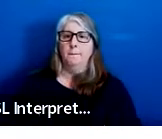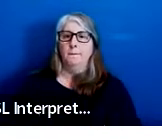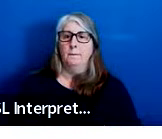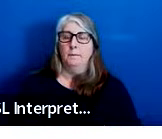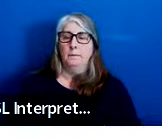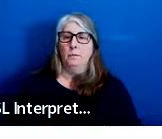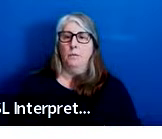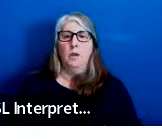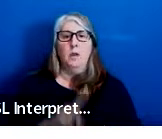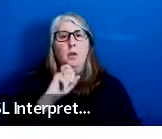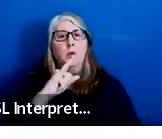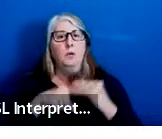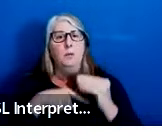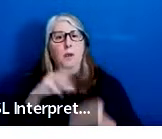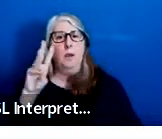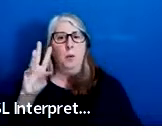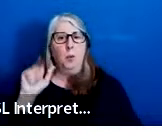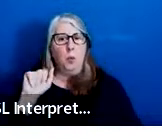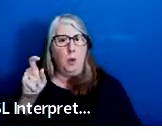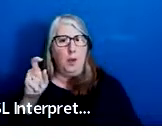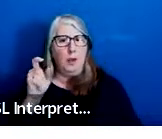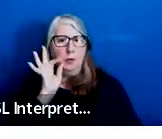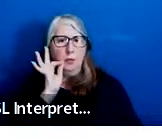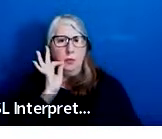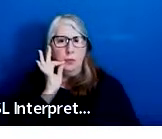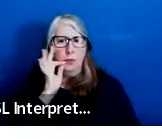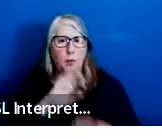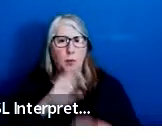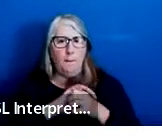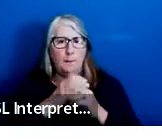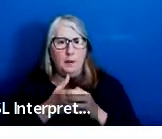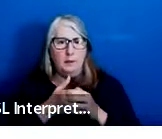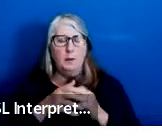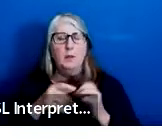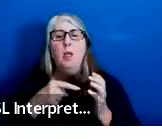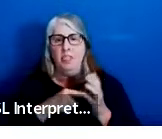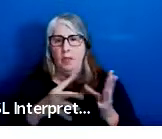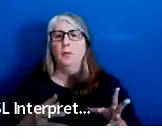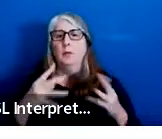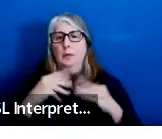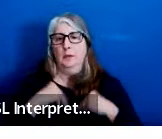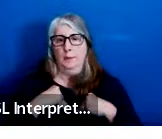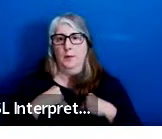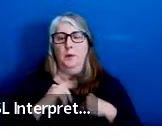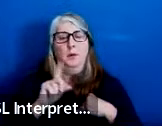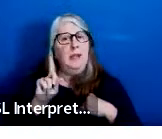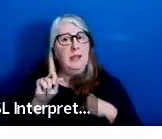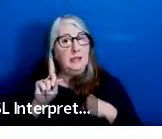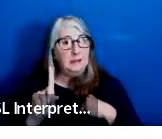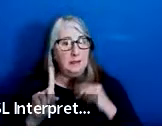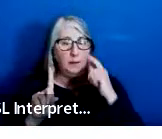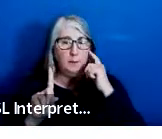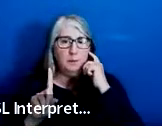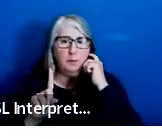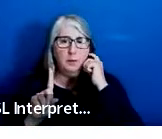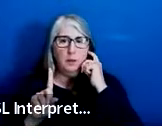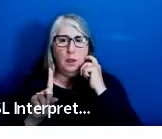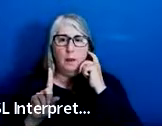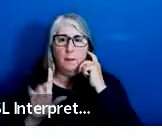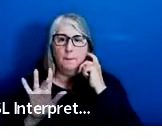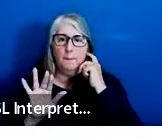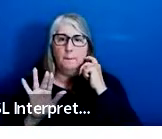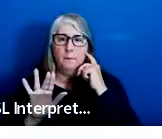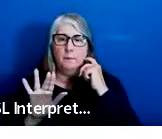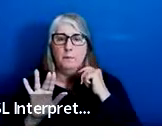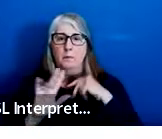There's a question about waxed fruit peels, and those are acceptable with the exception of the